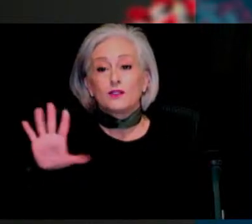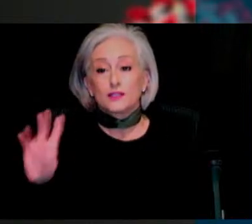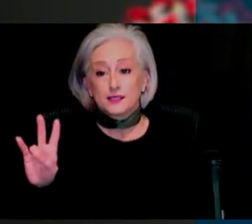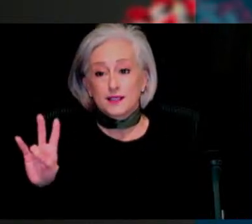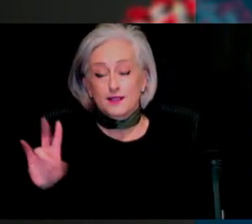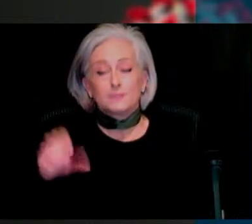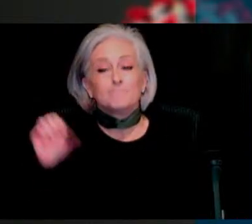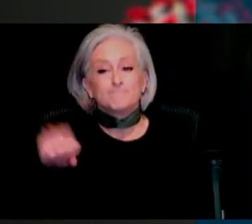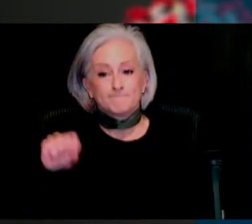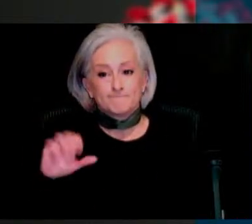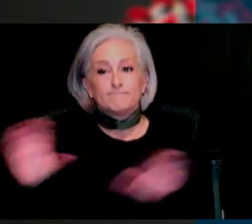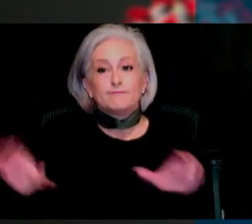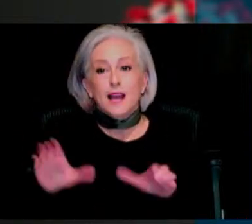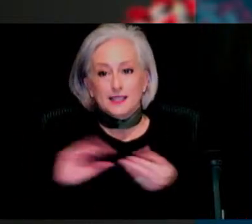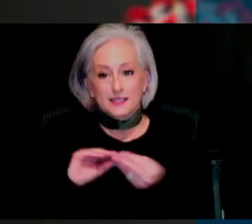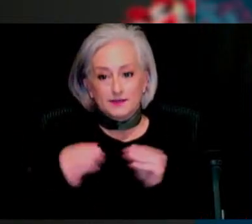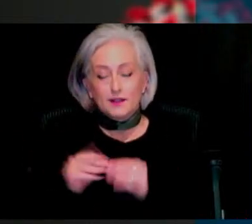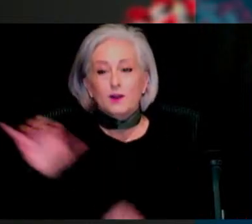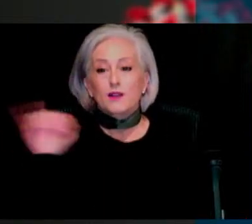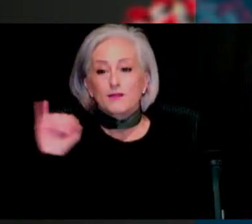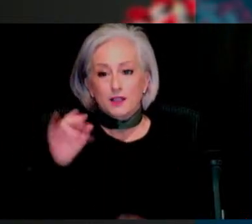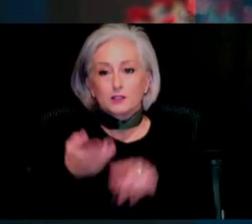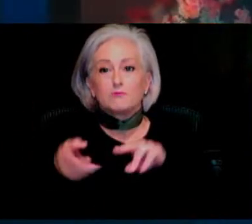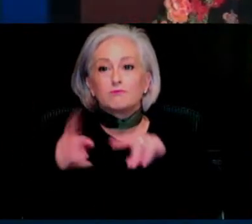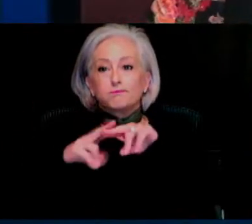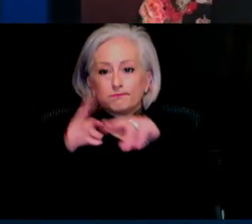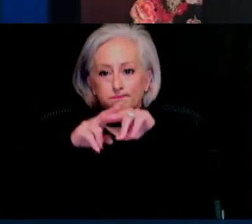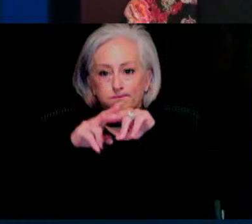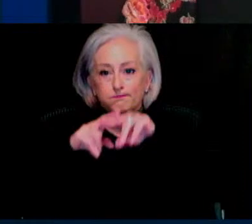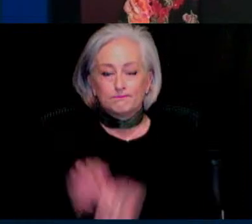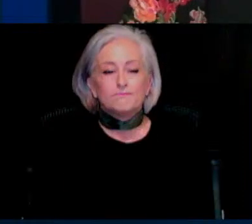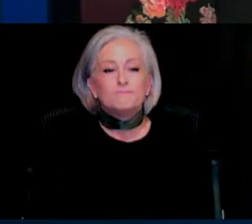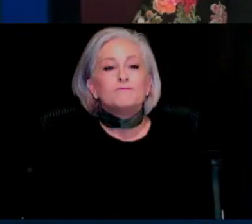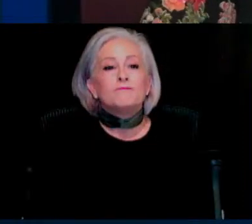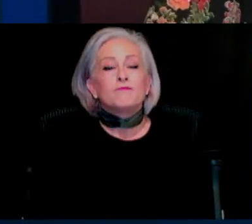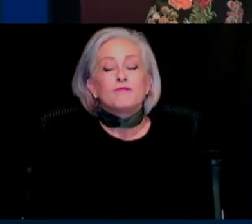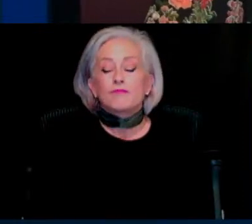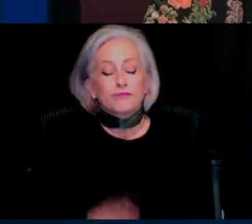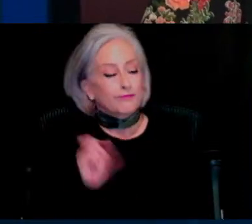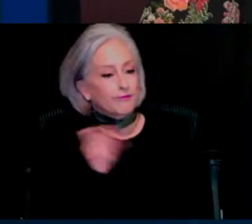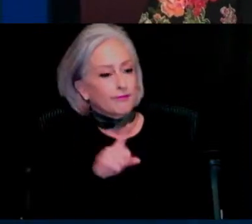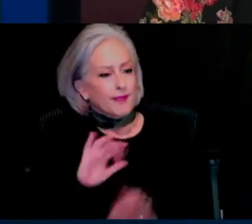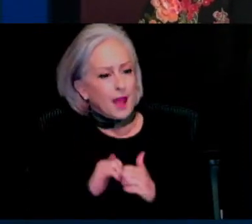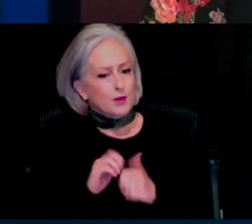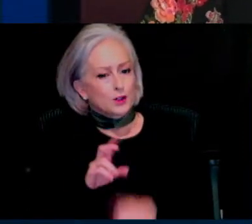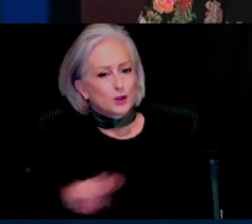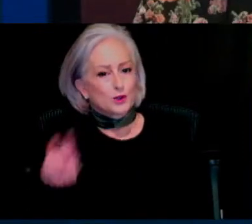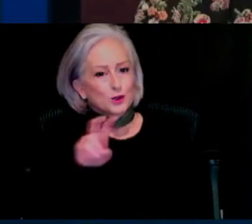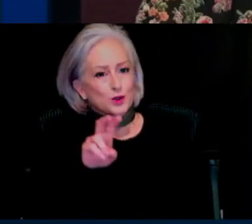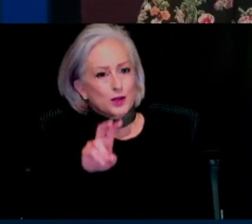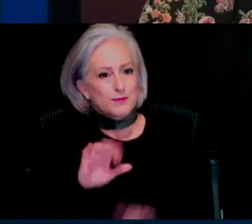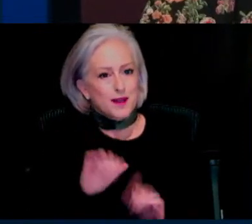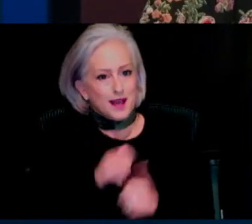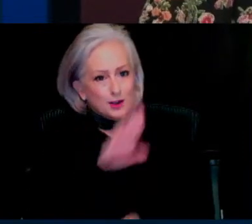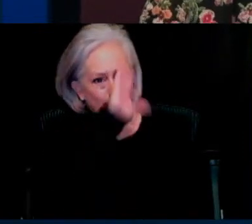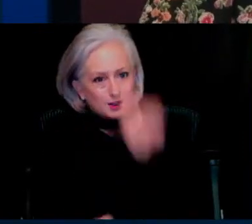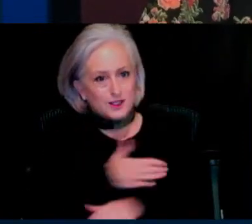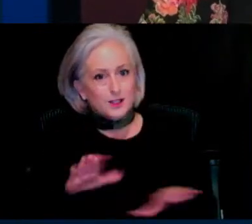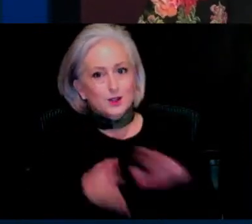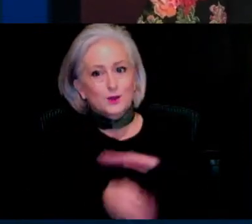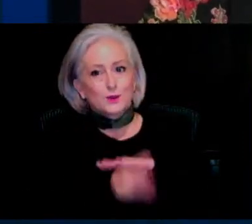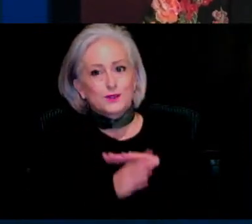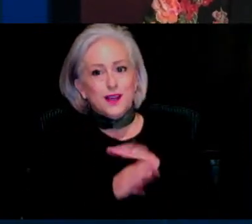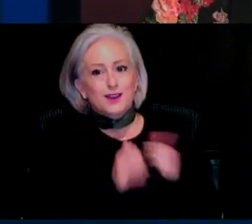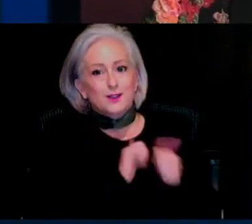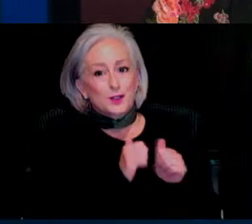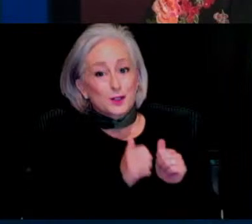number of infections has gone up. How was your trip, by the way? Judy already asking how your son did in his soccer tournament. Yeah, they good won. News?